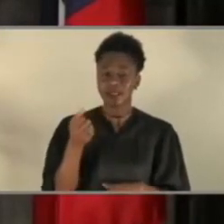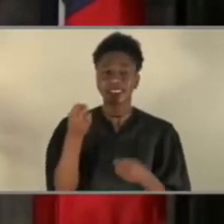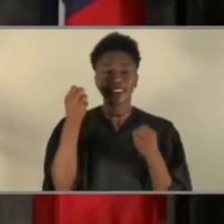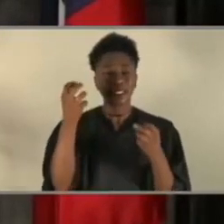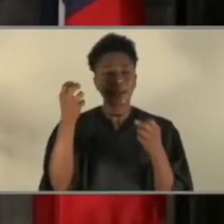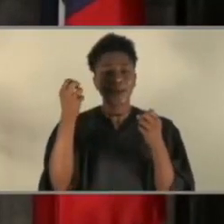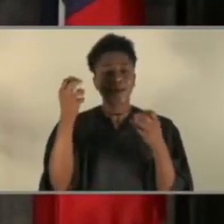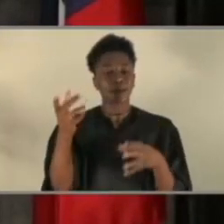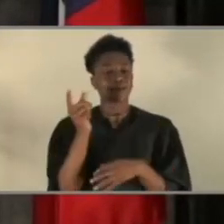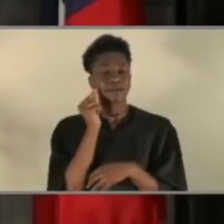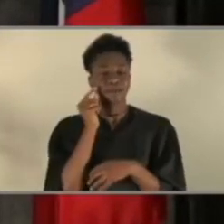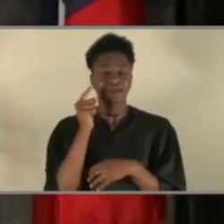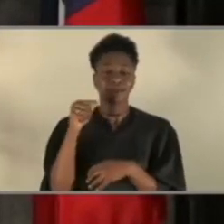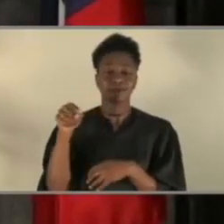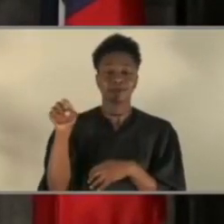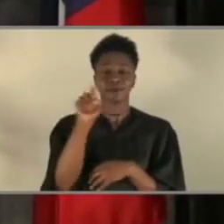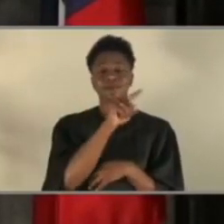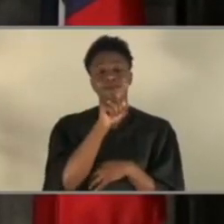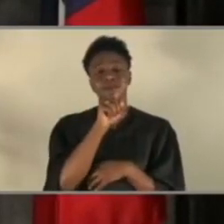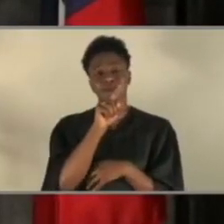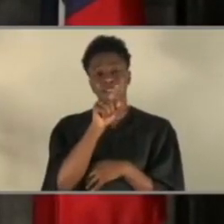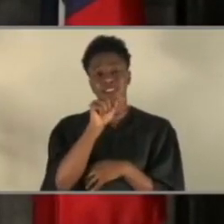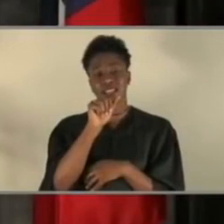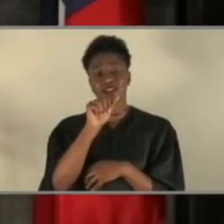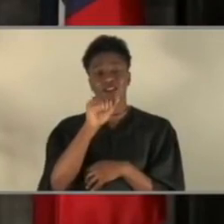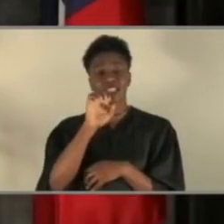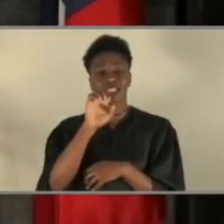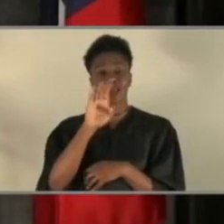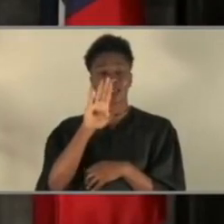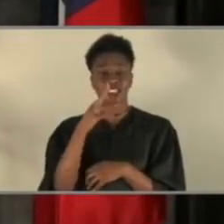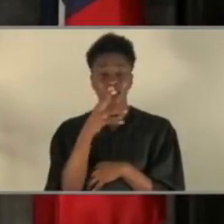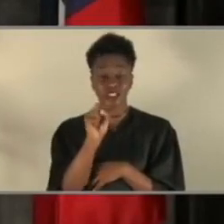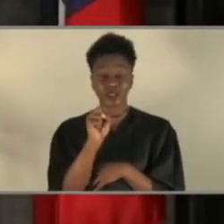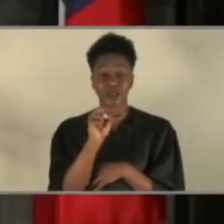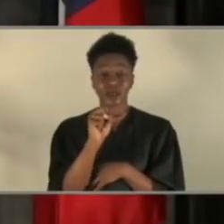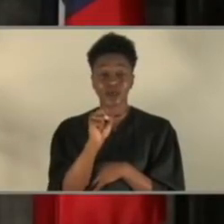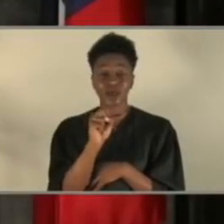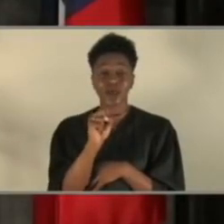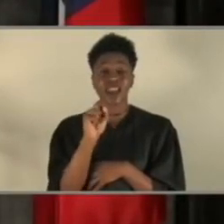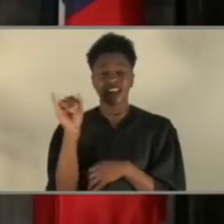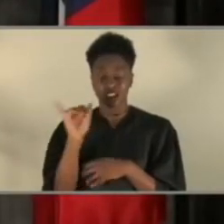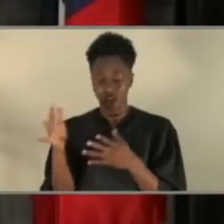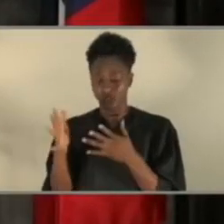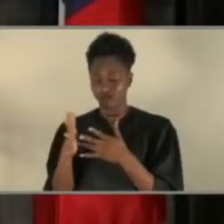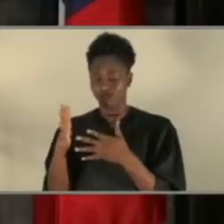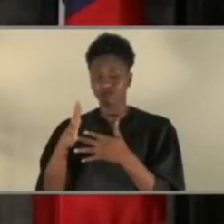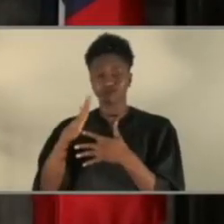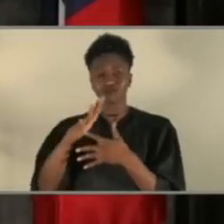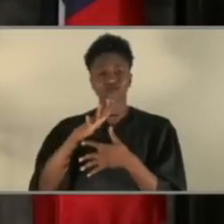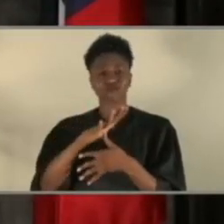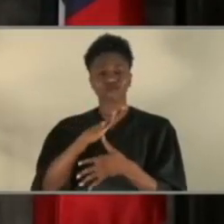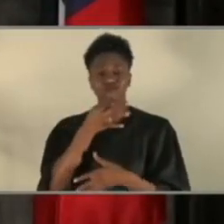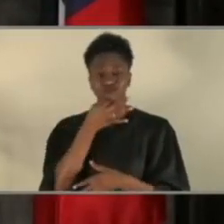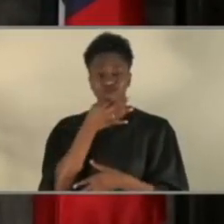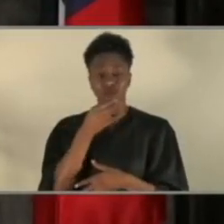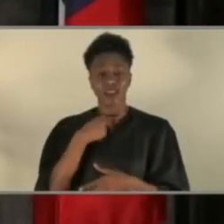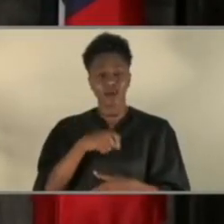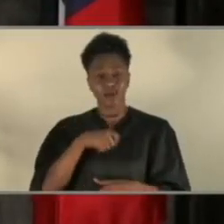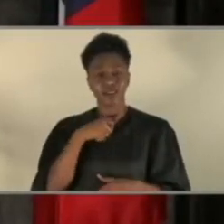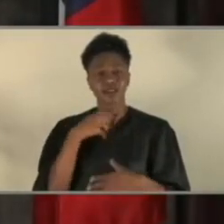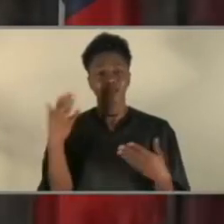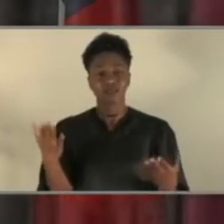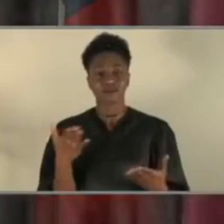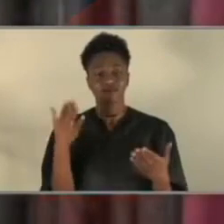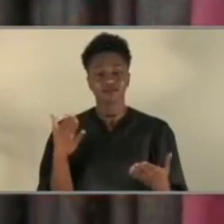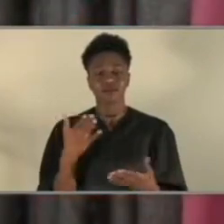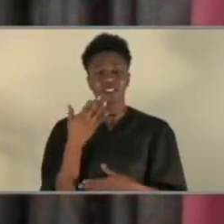Alfred Ely Beach High School in the future and with all upcoming classes. I am thankful to be part of this Bulldog family.